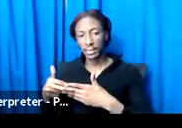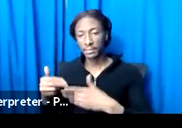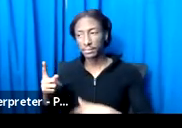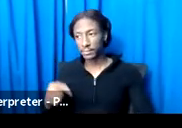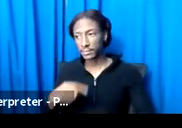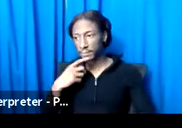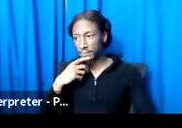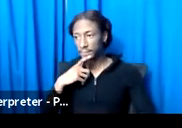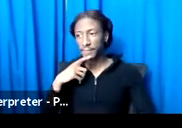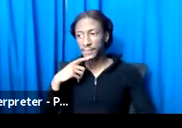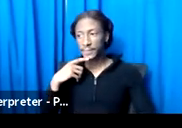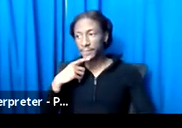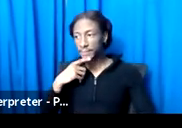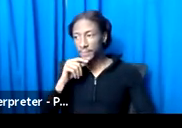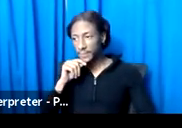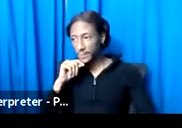more resources.